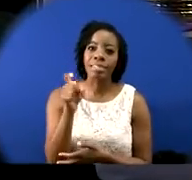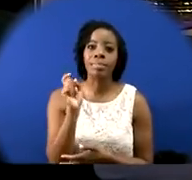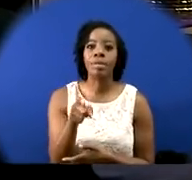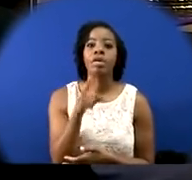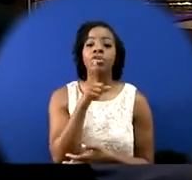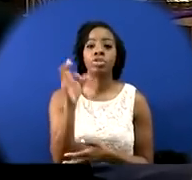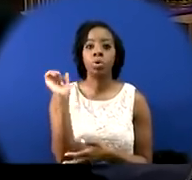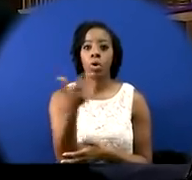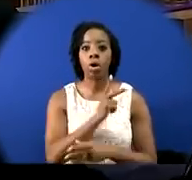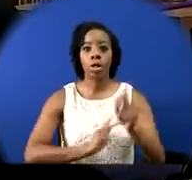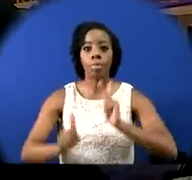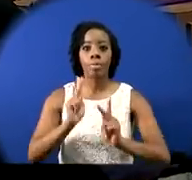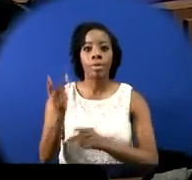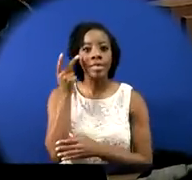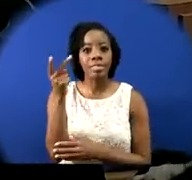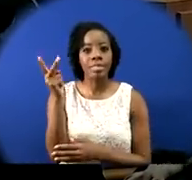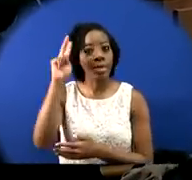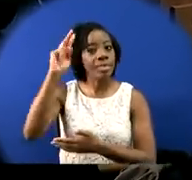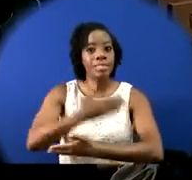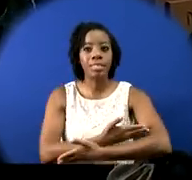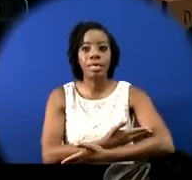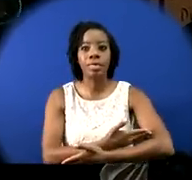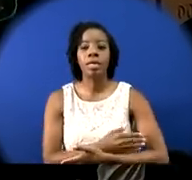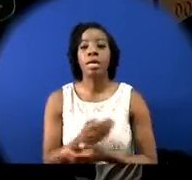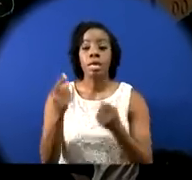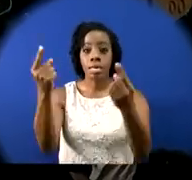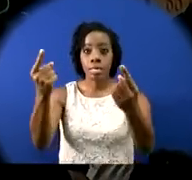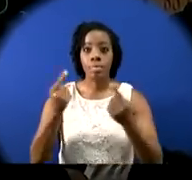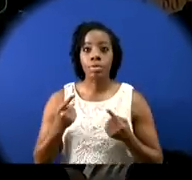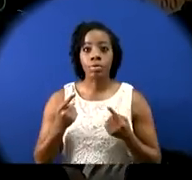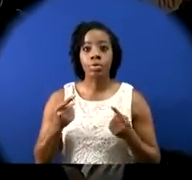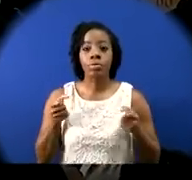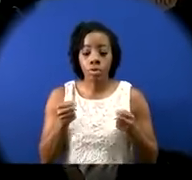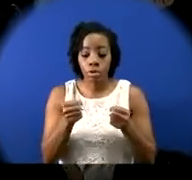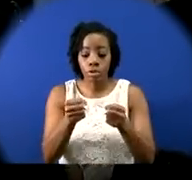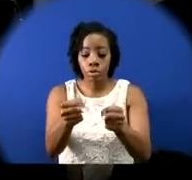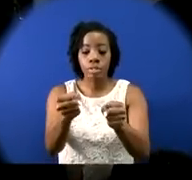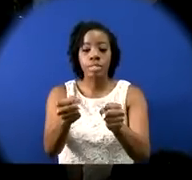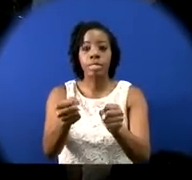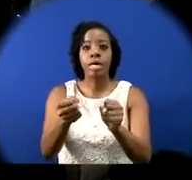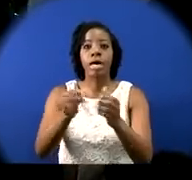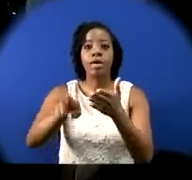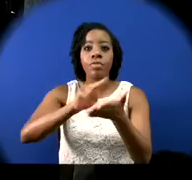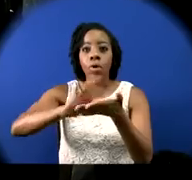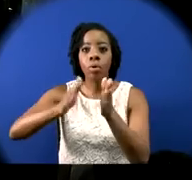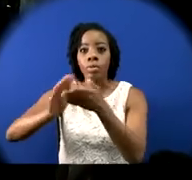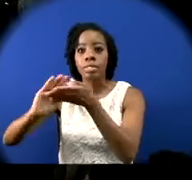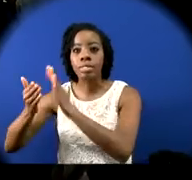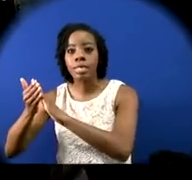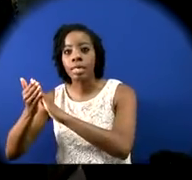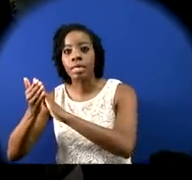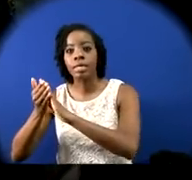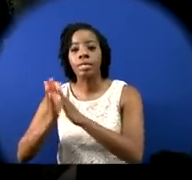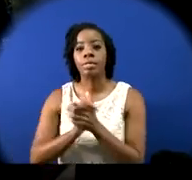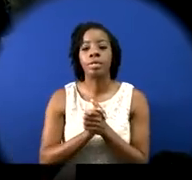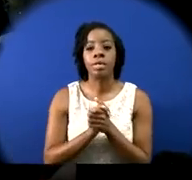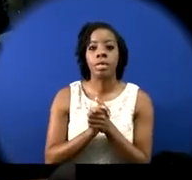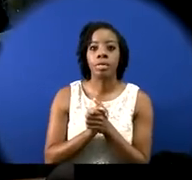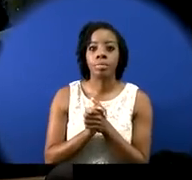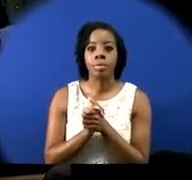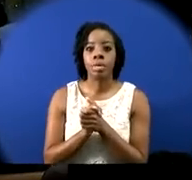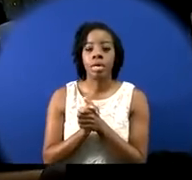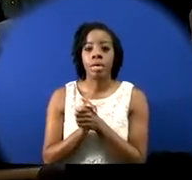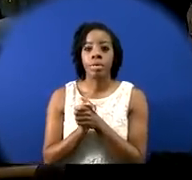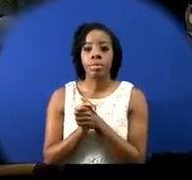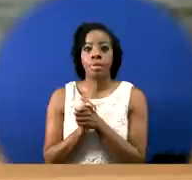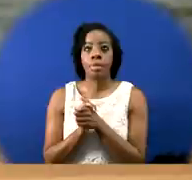everybody can see his son as a spectacle coming through the streets of Jerusalem. And as he makes his way down the Mount of